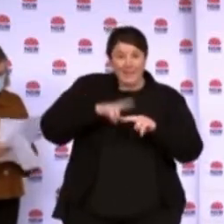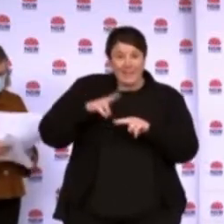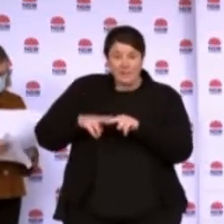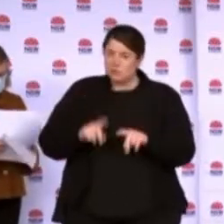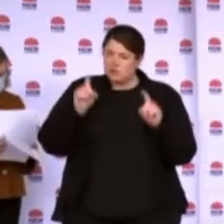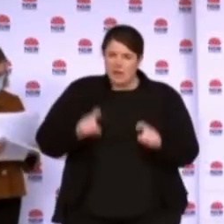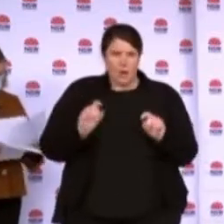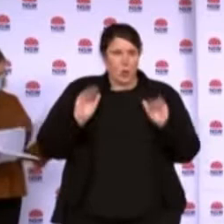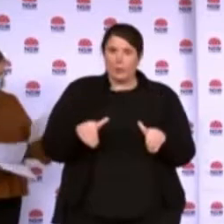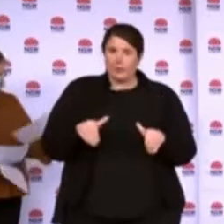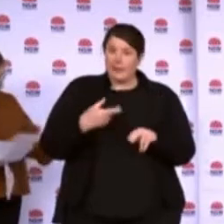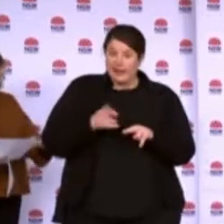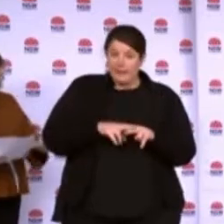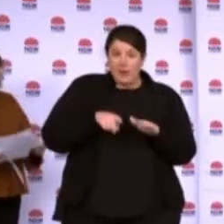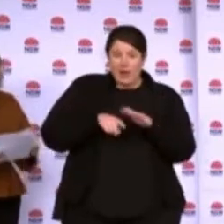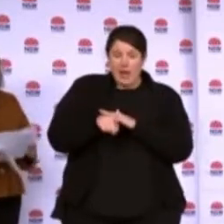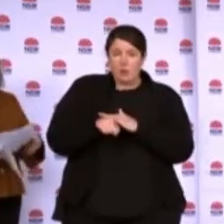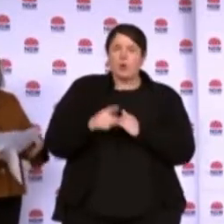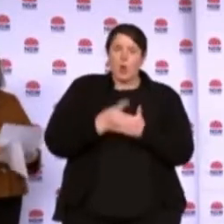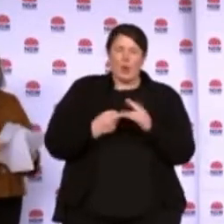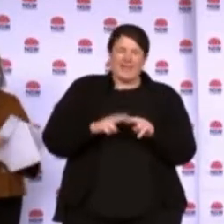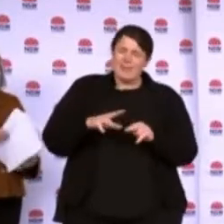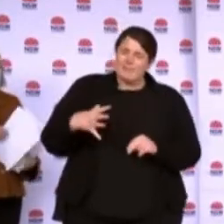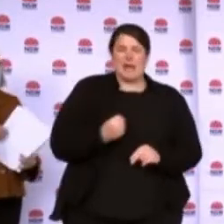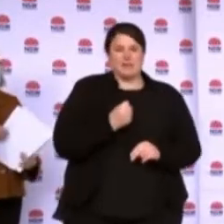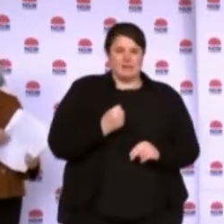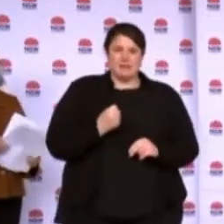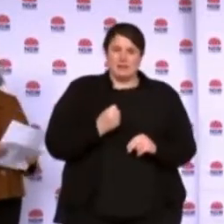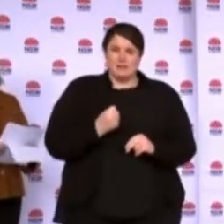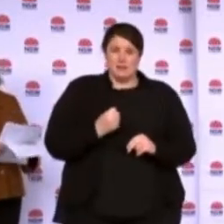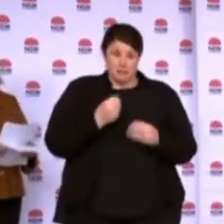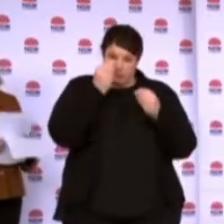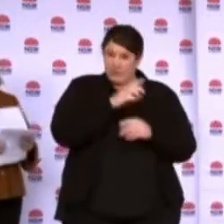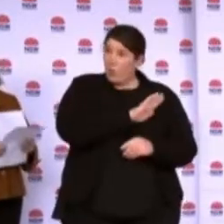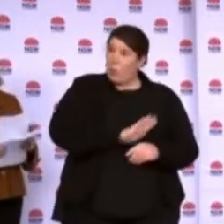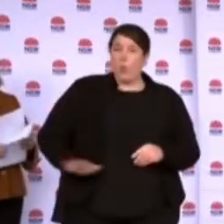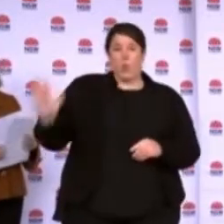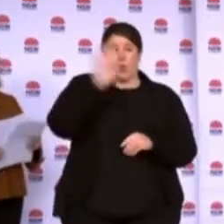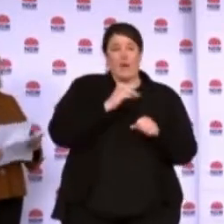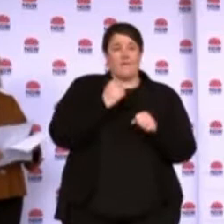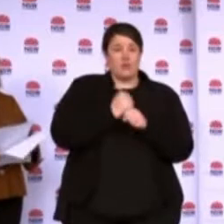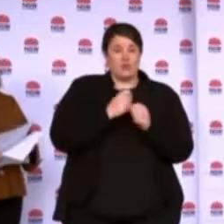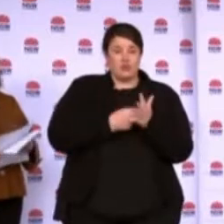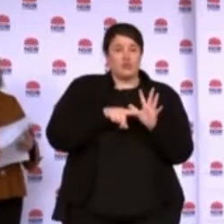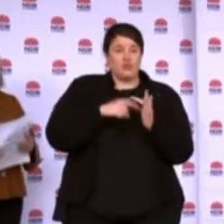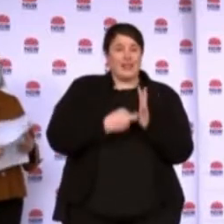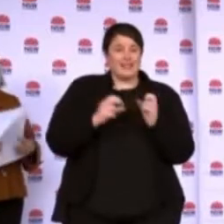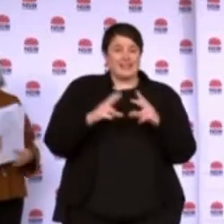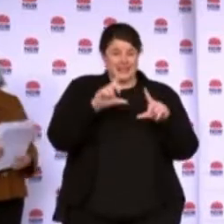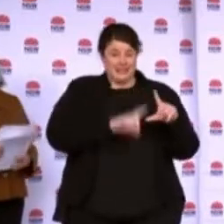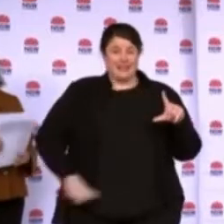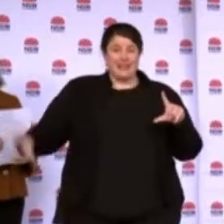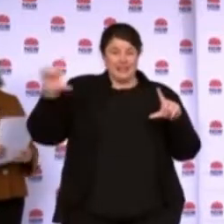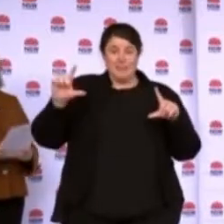unless they absolutely have to. Now, that is the message across everywhere in Greater Sydney, but in particular when large numbers of the virus